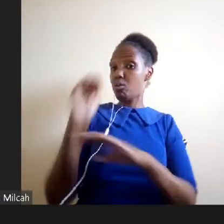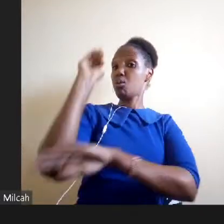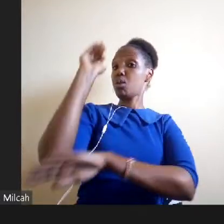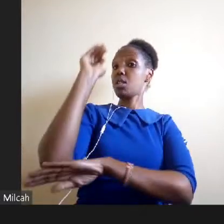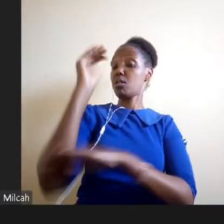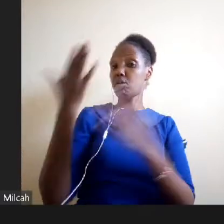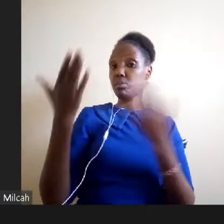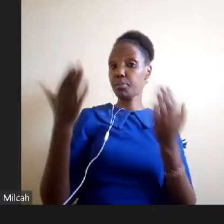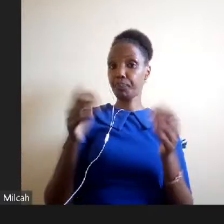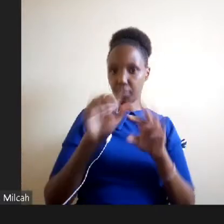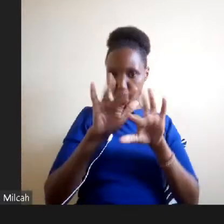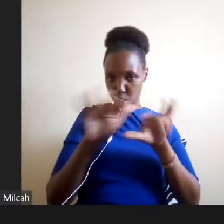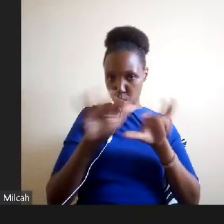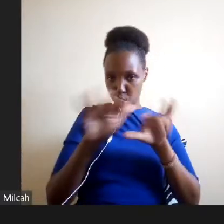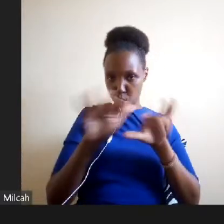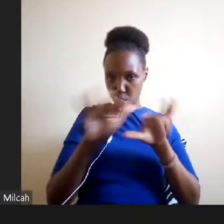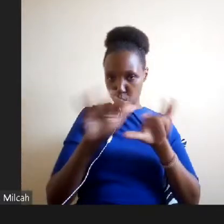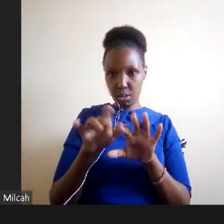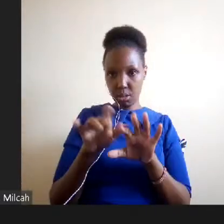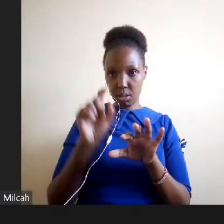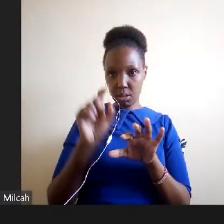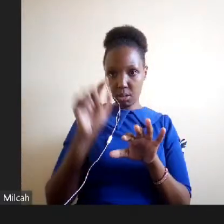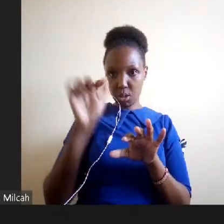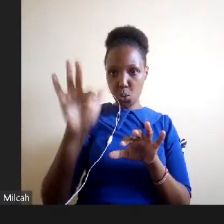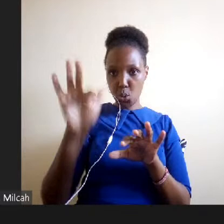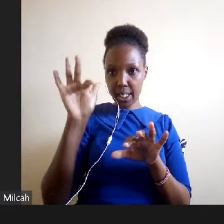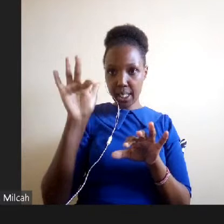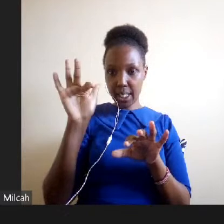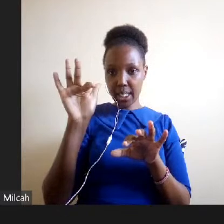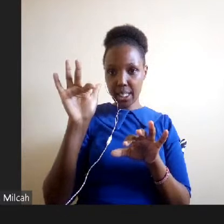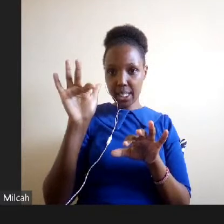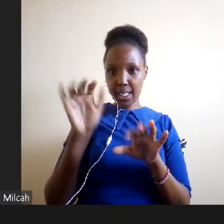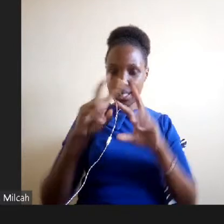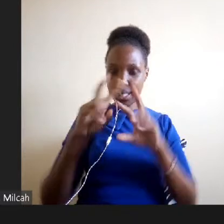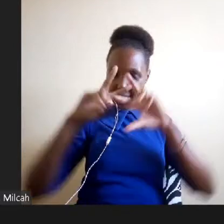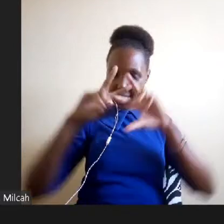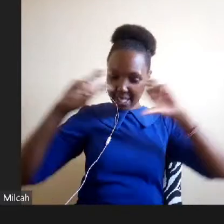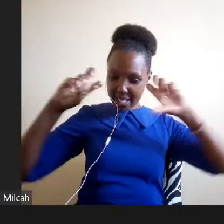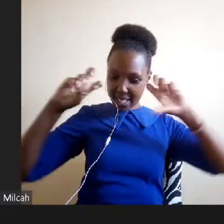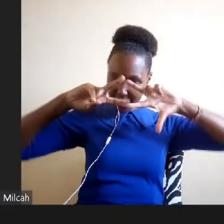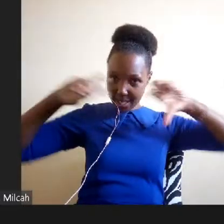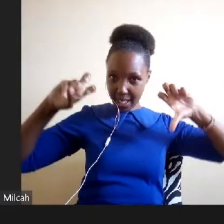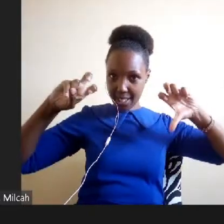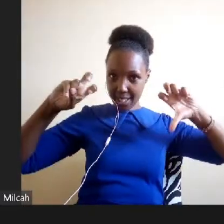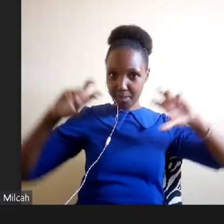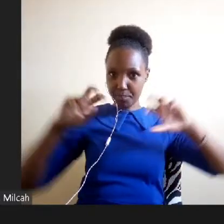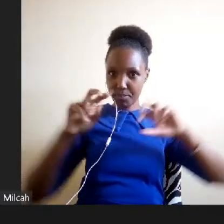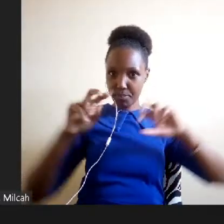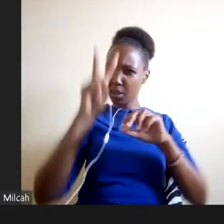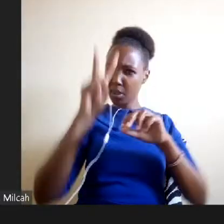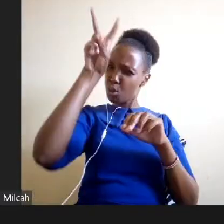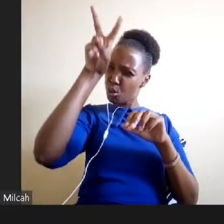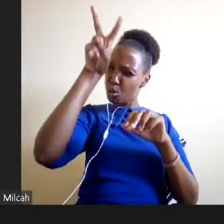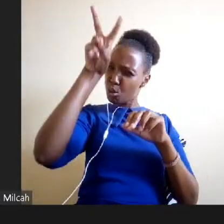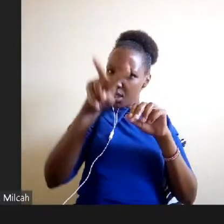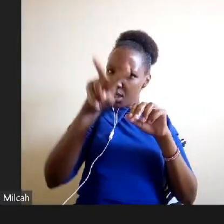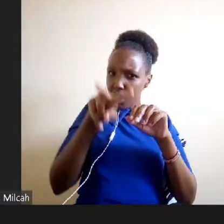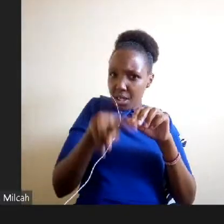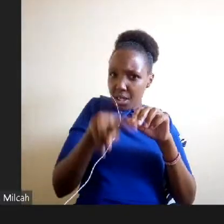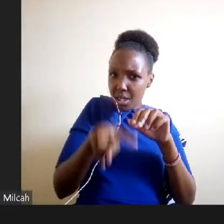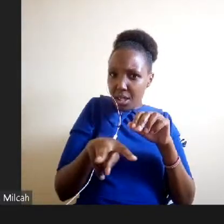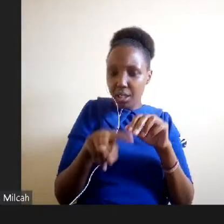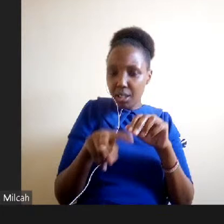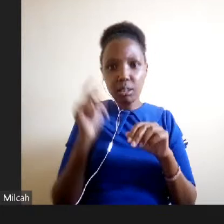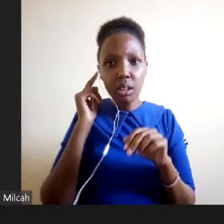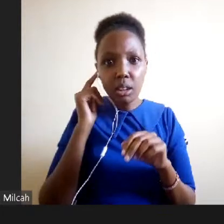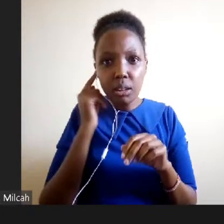button in the lower right-hand corner and select Search Settings. You'll see Safe Search Filters as the top result.